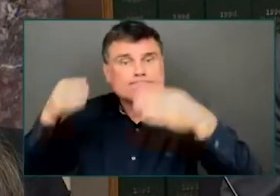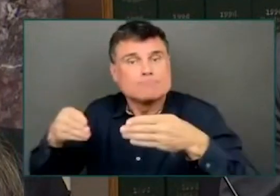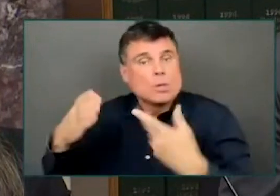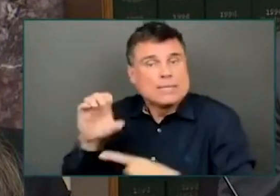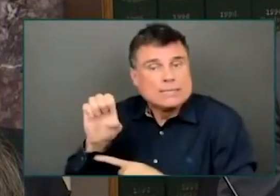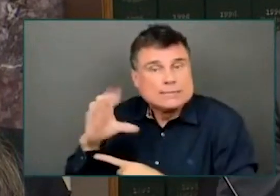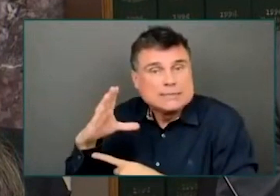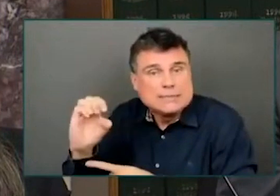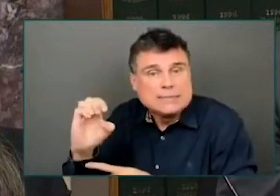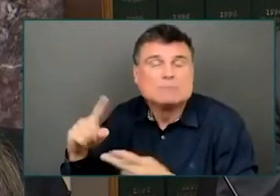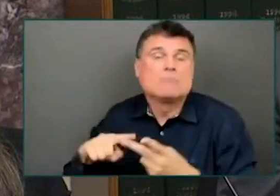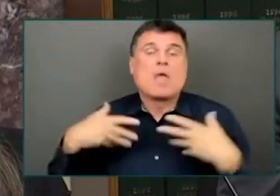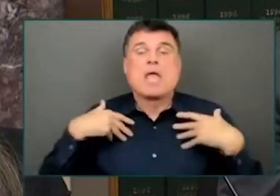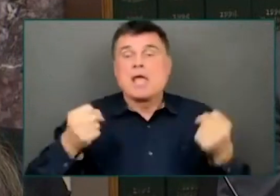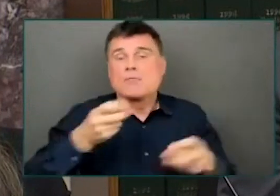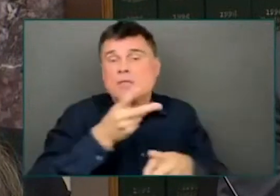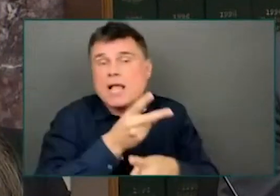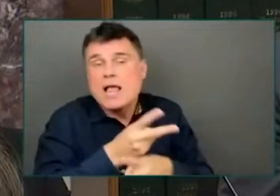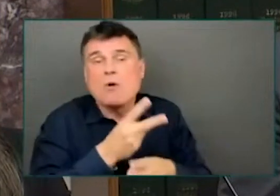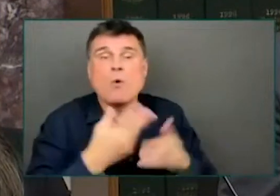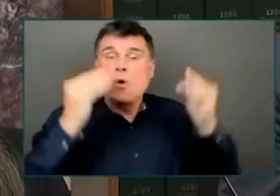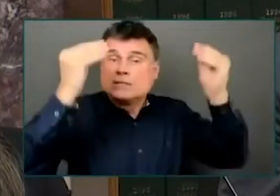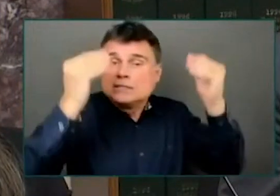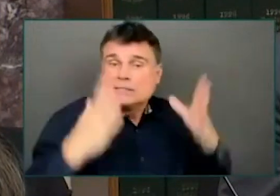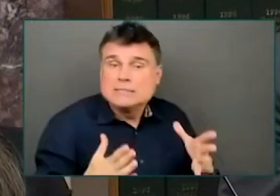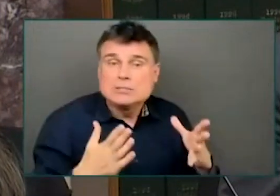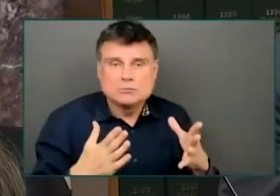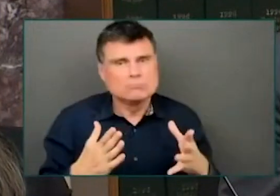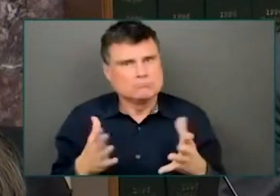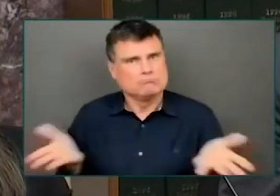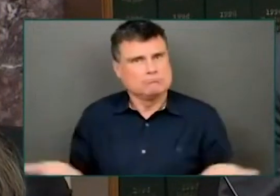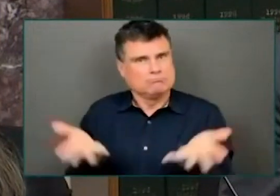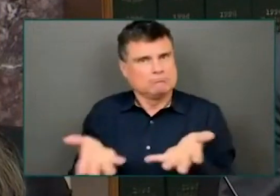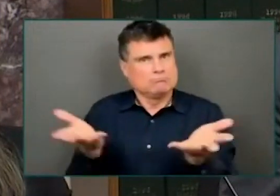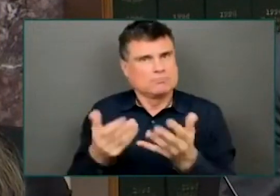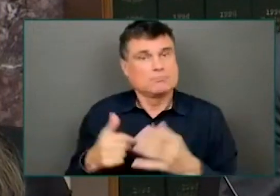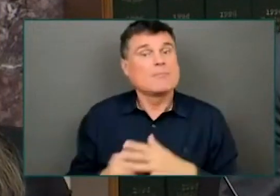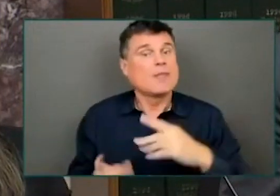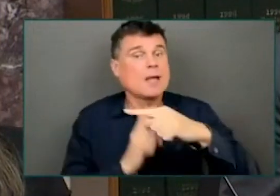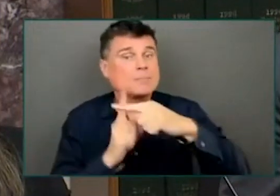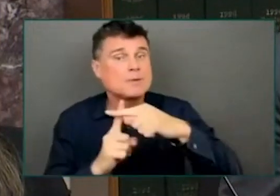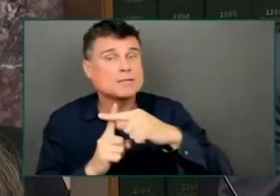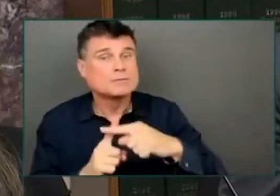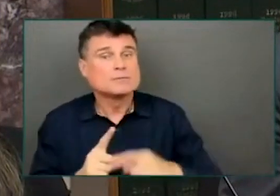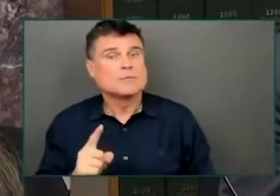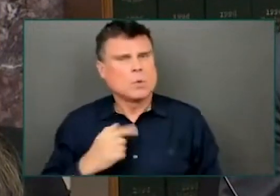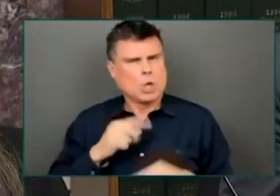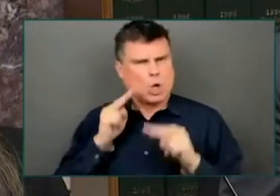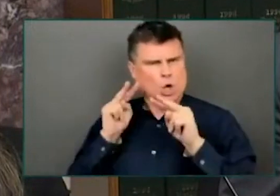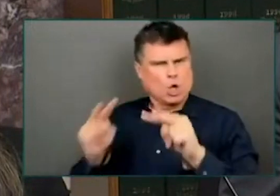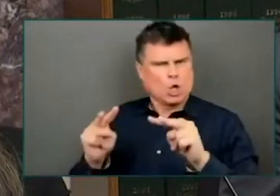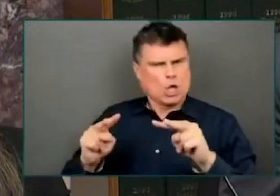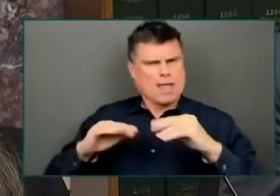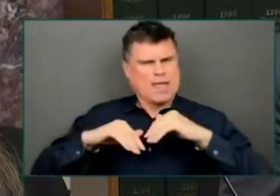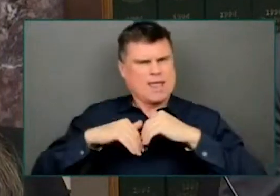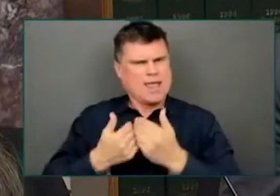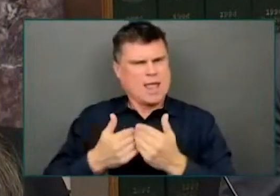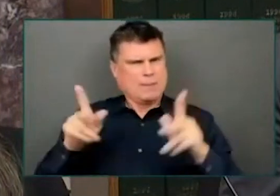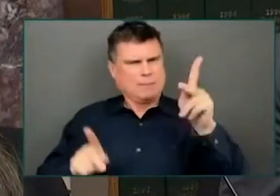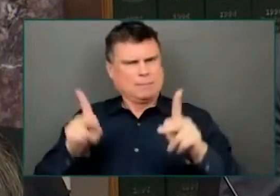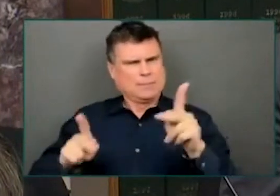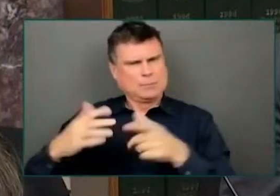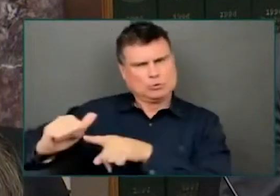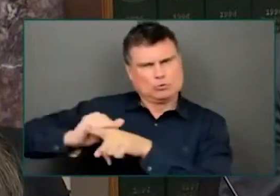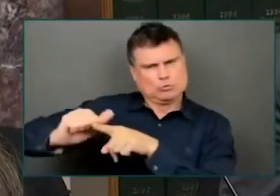also meeting a growing need for mid-career transition supports. New micro-credentials are helping thousands of people land secure jobs in established and